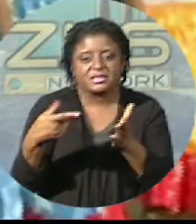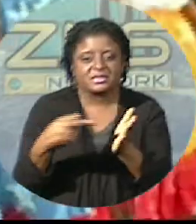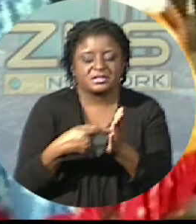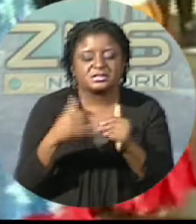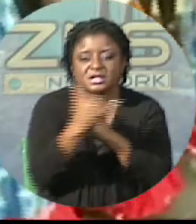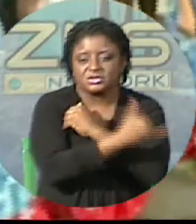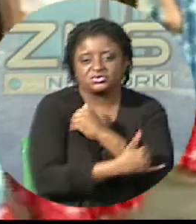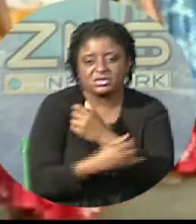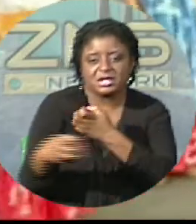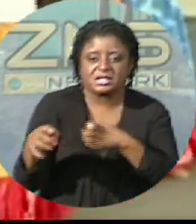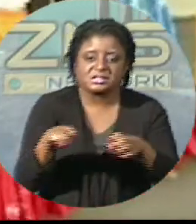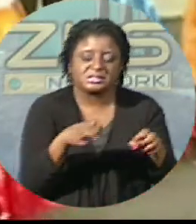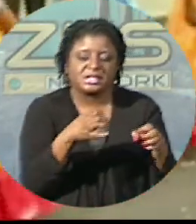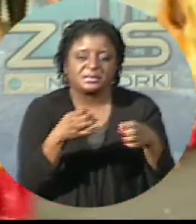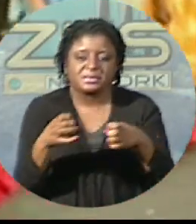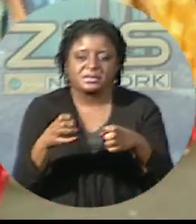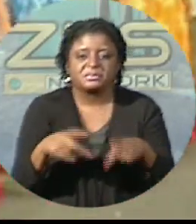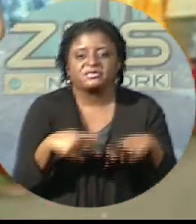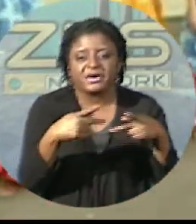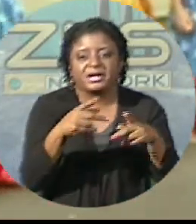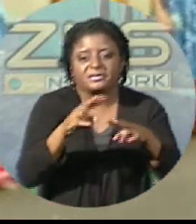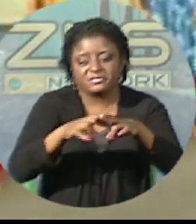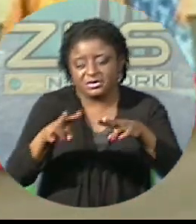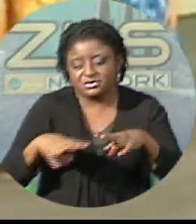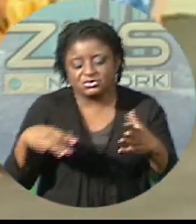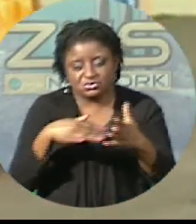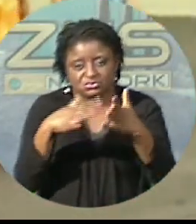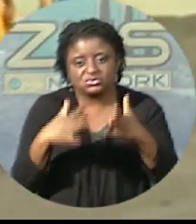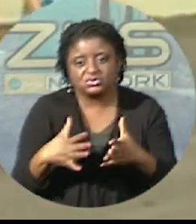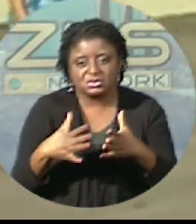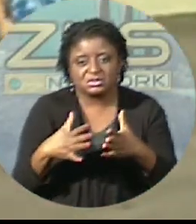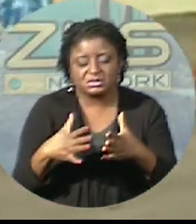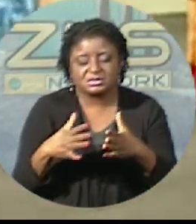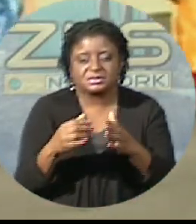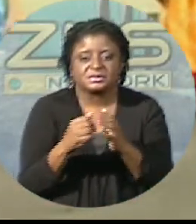various primary schools on the island. It's Halia Hall, ZNS Network News.